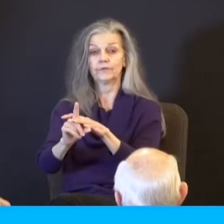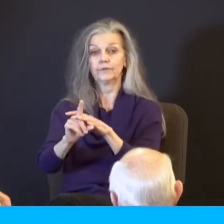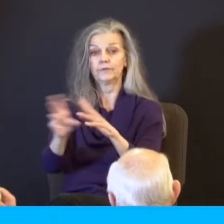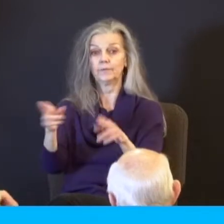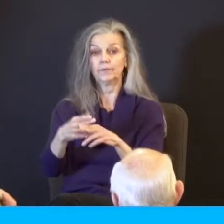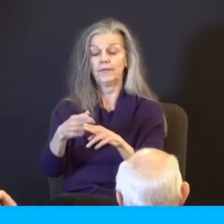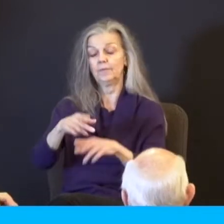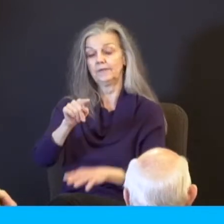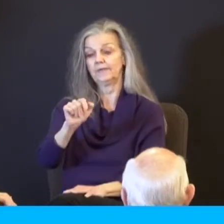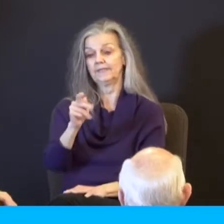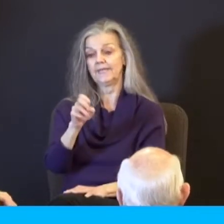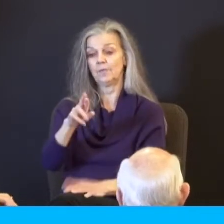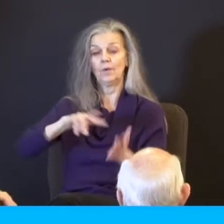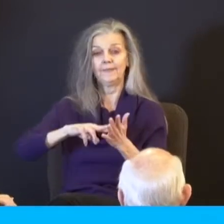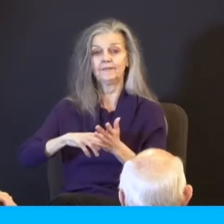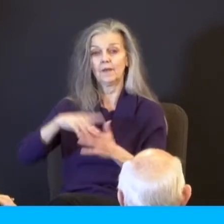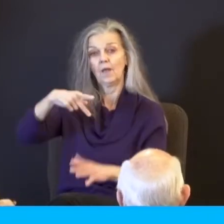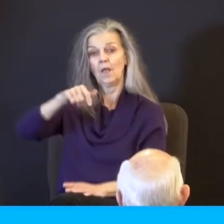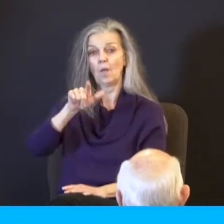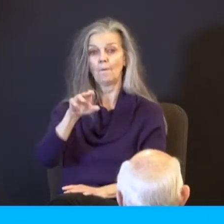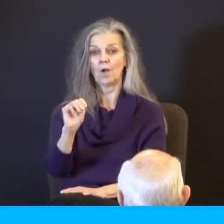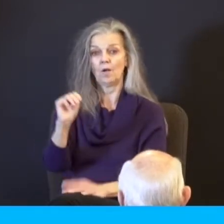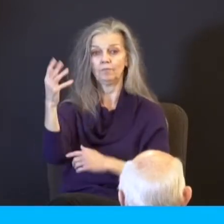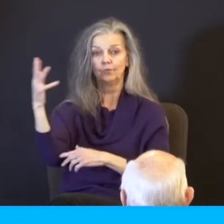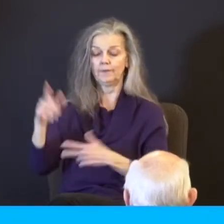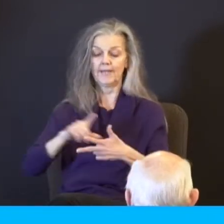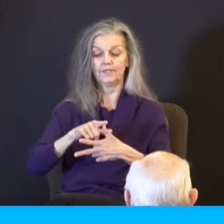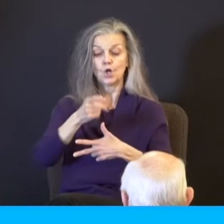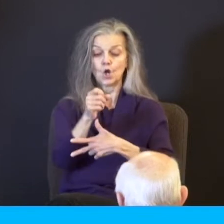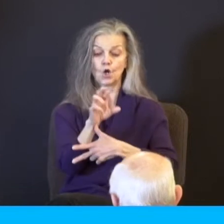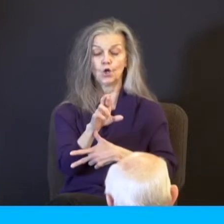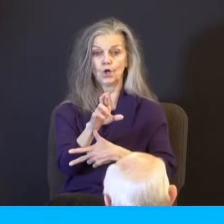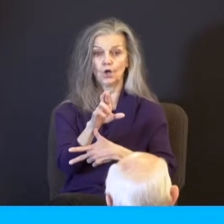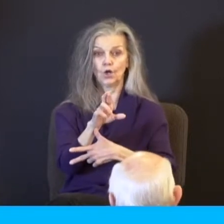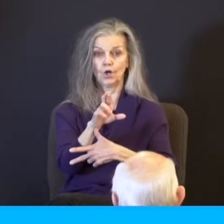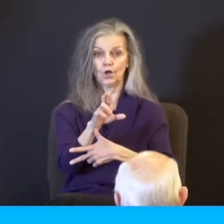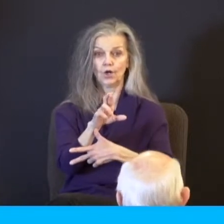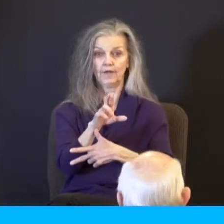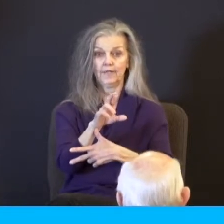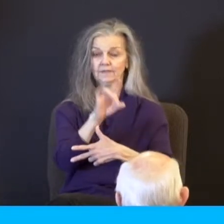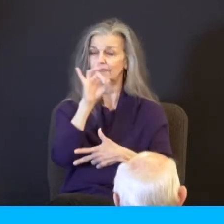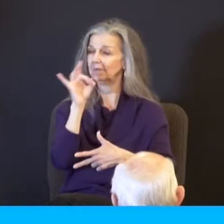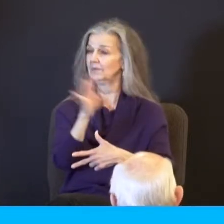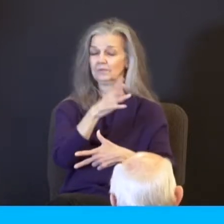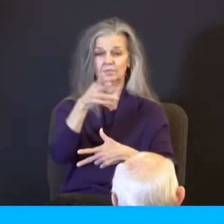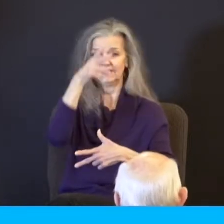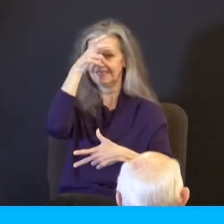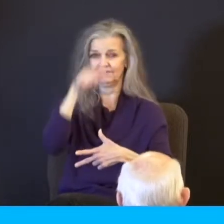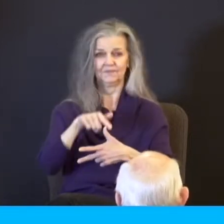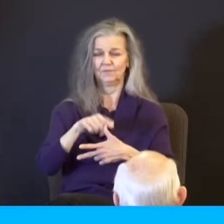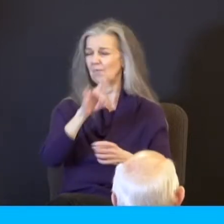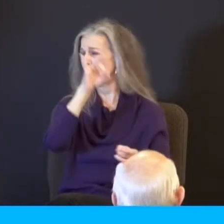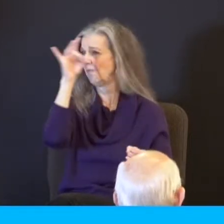palm tree, Tamar. And Judah's firstborn, was Ra in the Hebrew, evil.